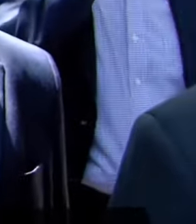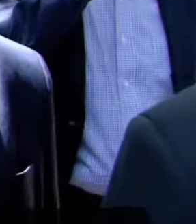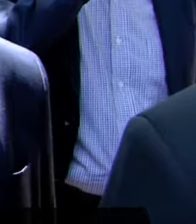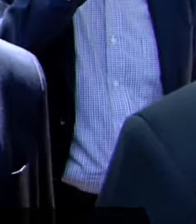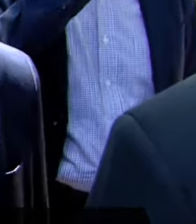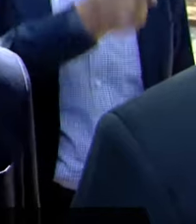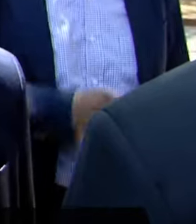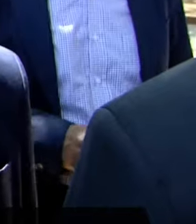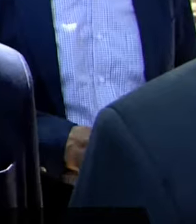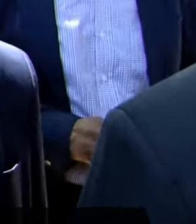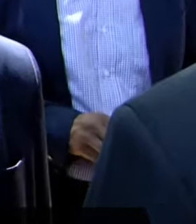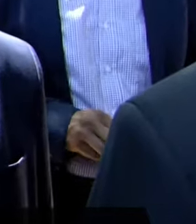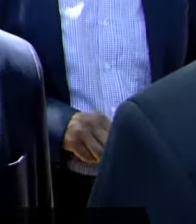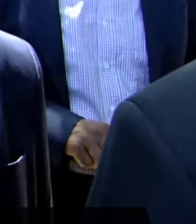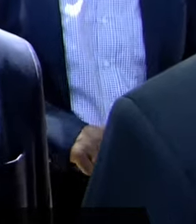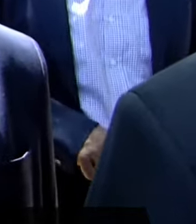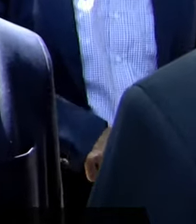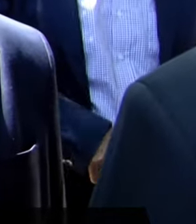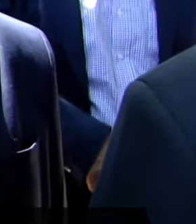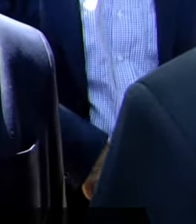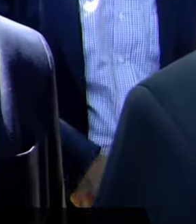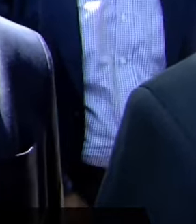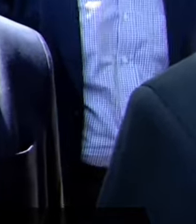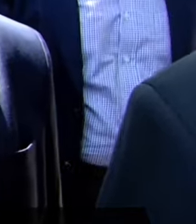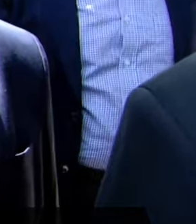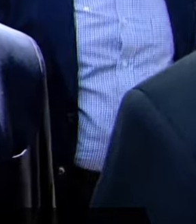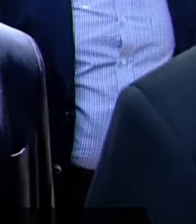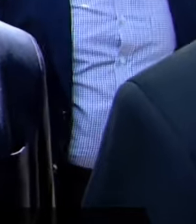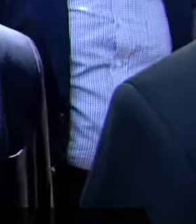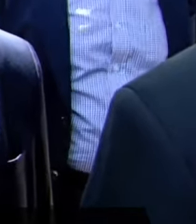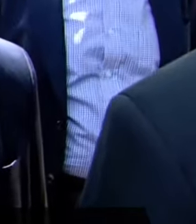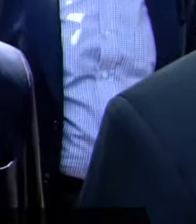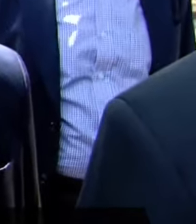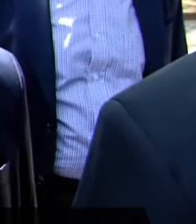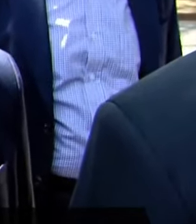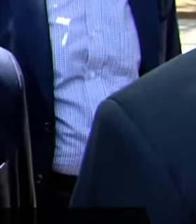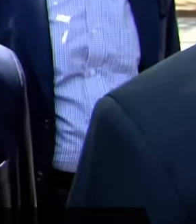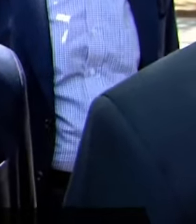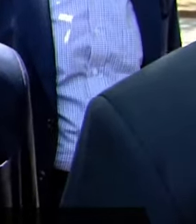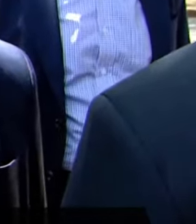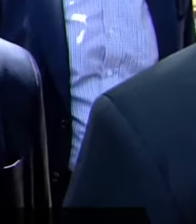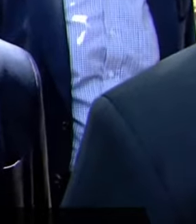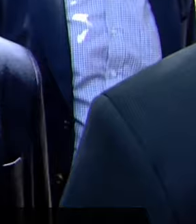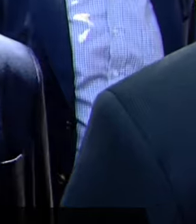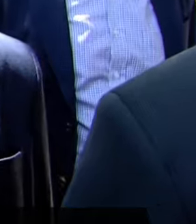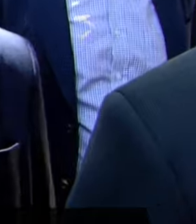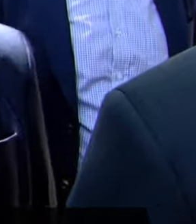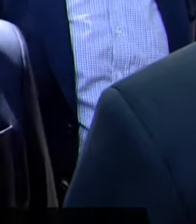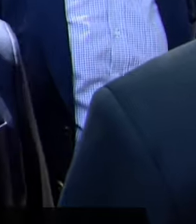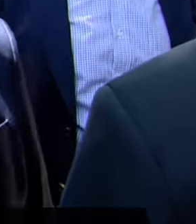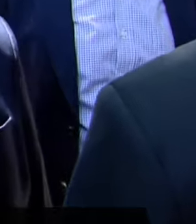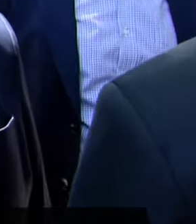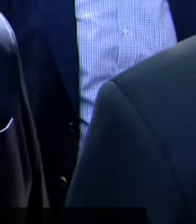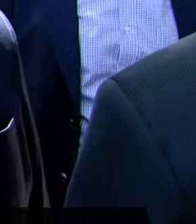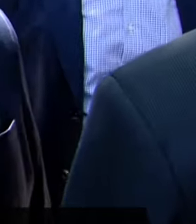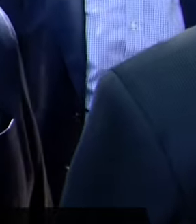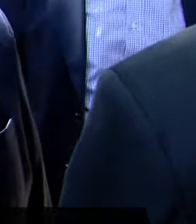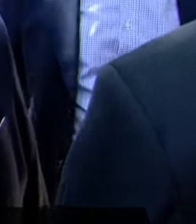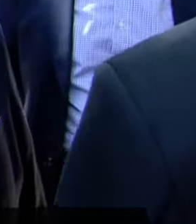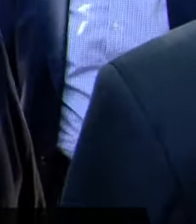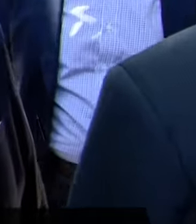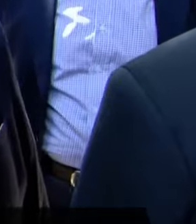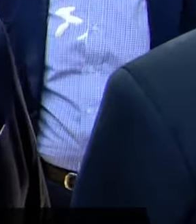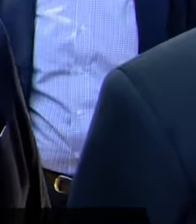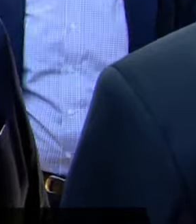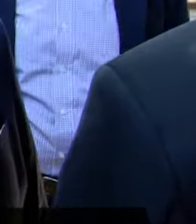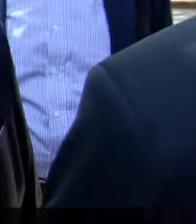we're in the ANC together. We started working together here in Johannesburg. That would be 60,